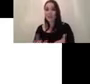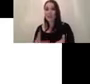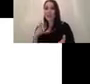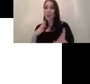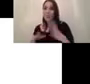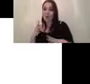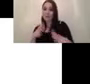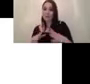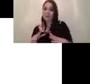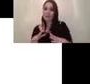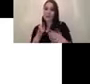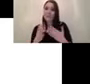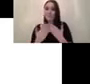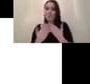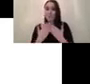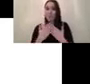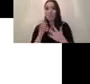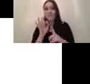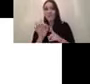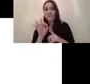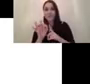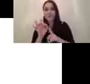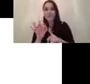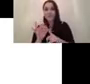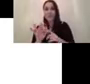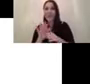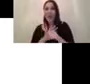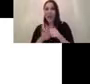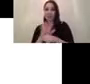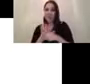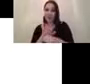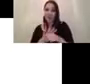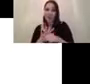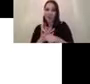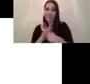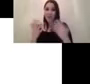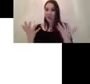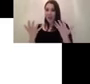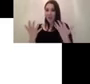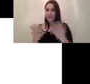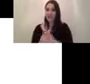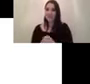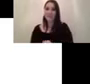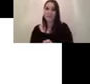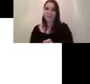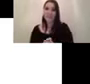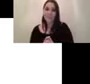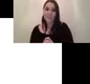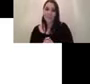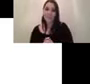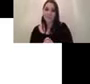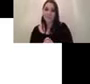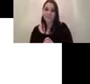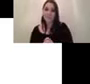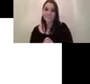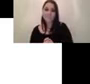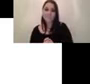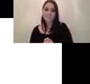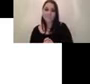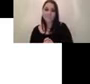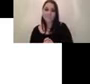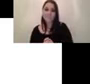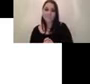more specific area from the hands. So we're actually wanting to estimate where the hand is grabbed